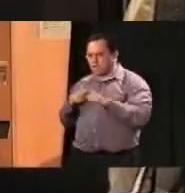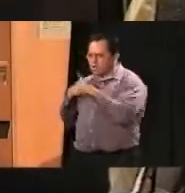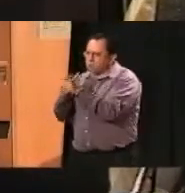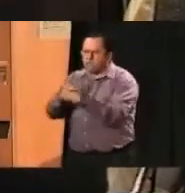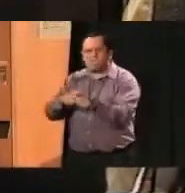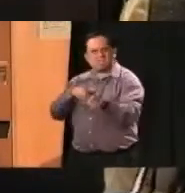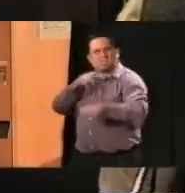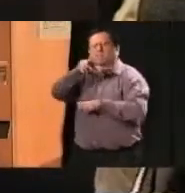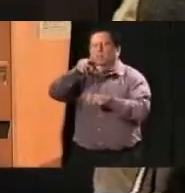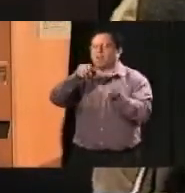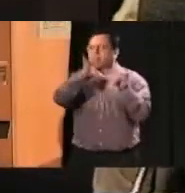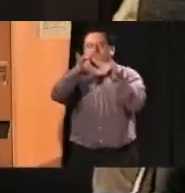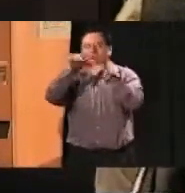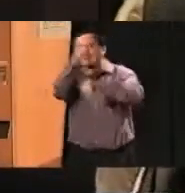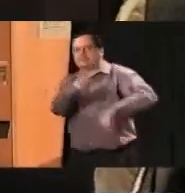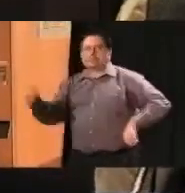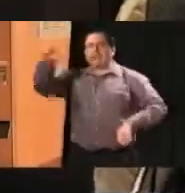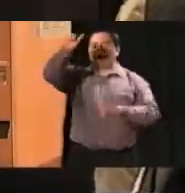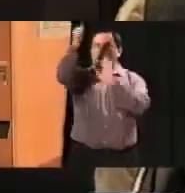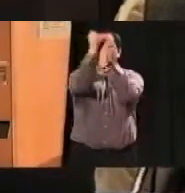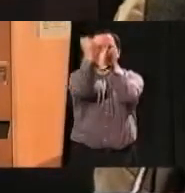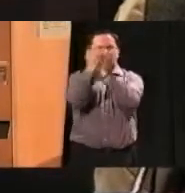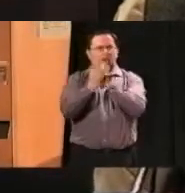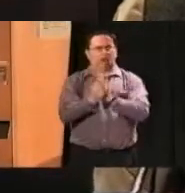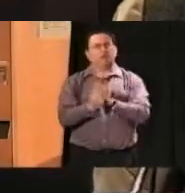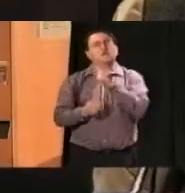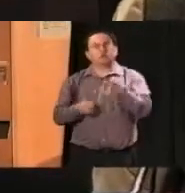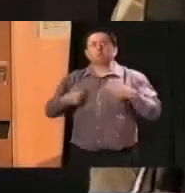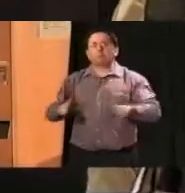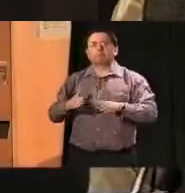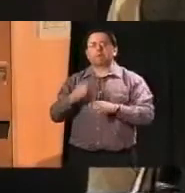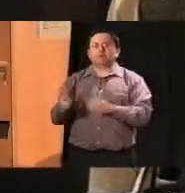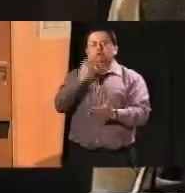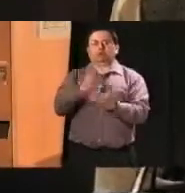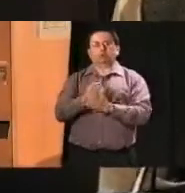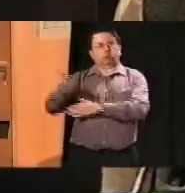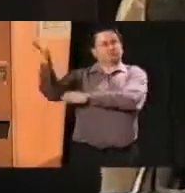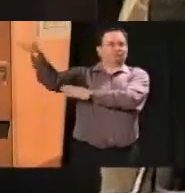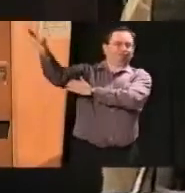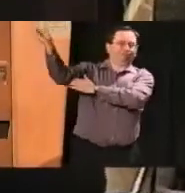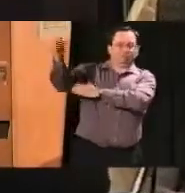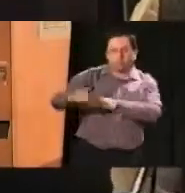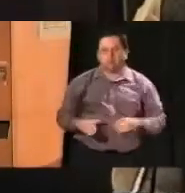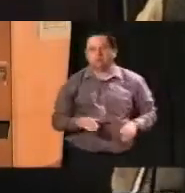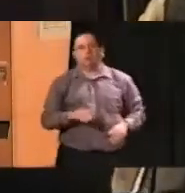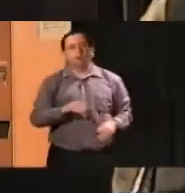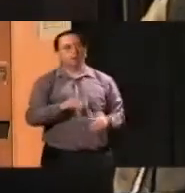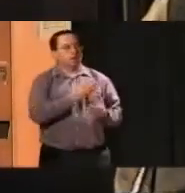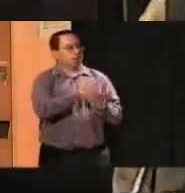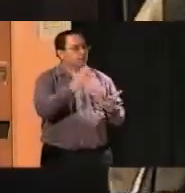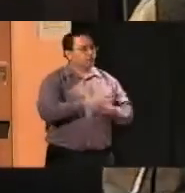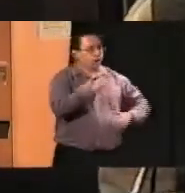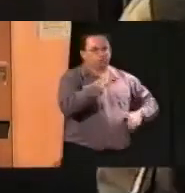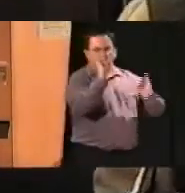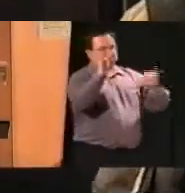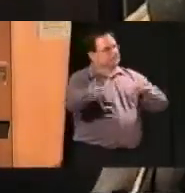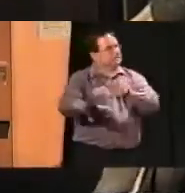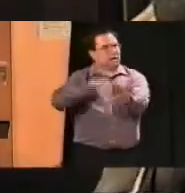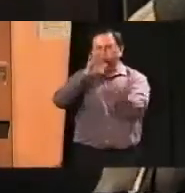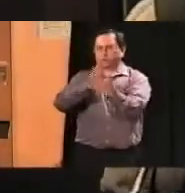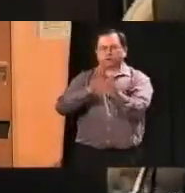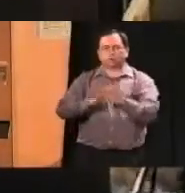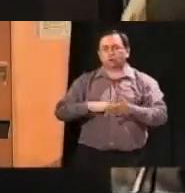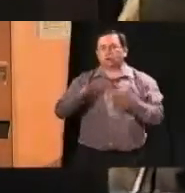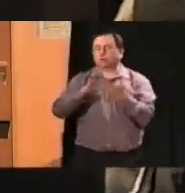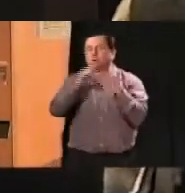a little, had the highest marks and was class valedictorian. The prairie dog stayed out of school and fought the tax levy because the administration would not